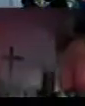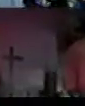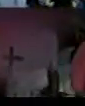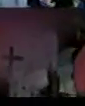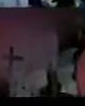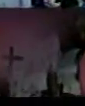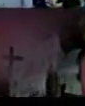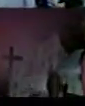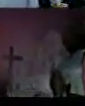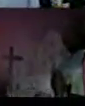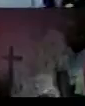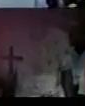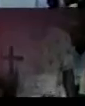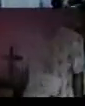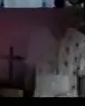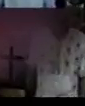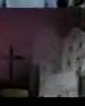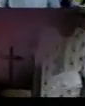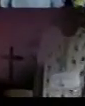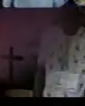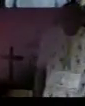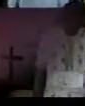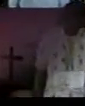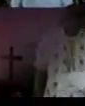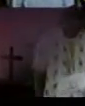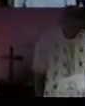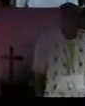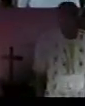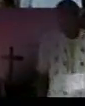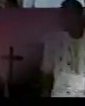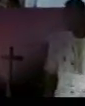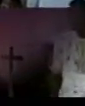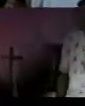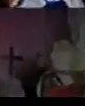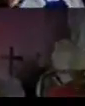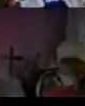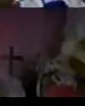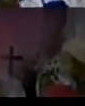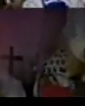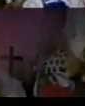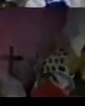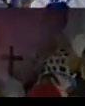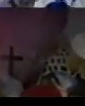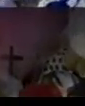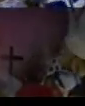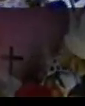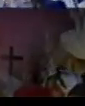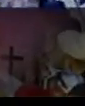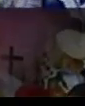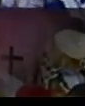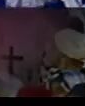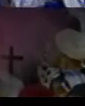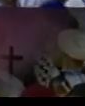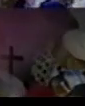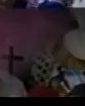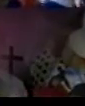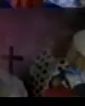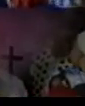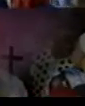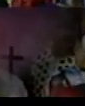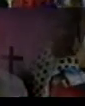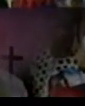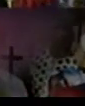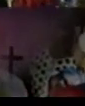do before, start doing it right now. You couldn't walk before. Put your leg forward.